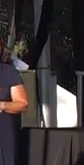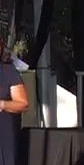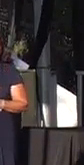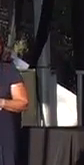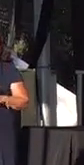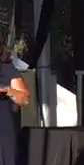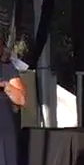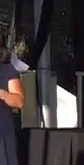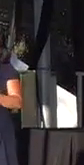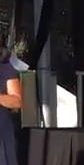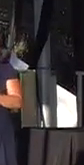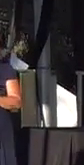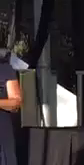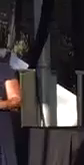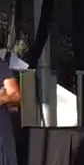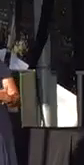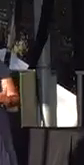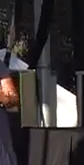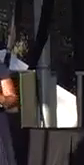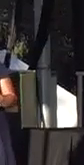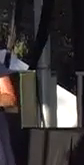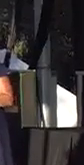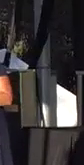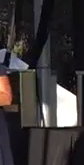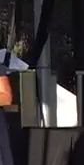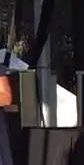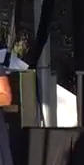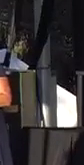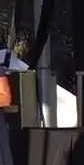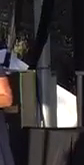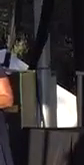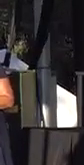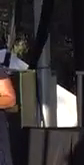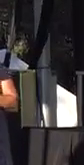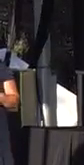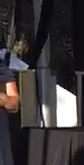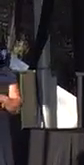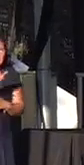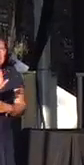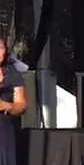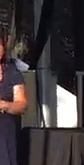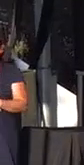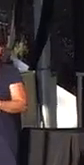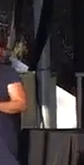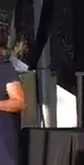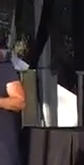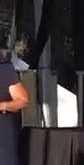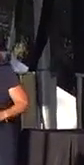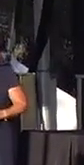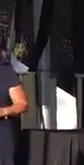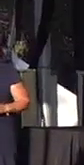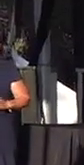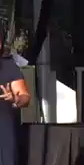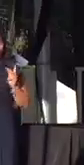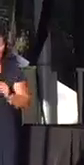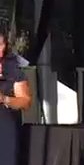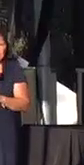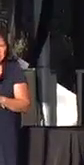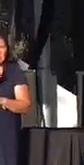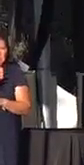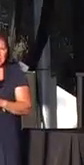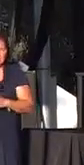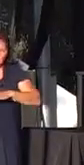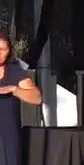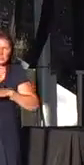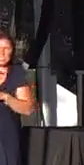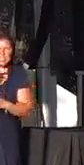watched on TV after Orlando, pastors and Texas governor and conservatives got on and said